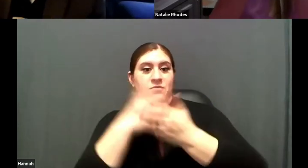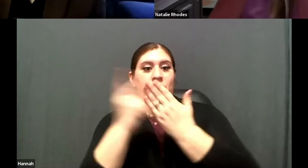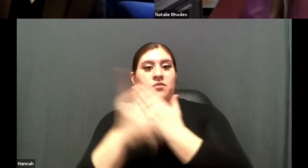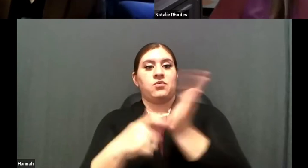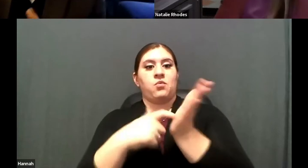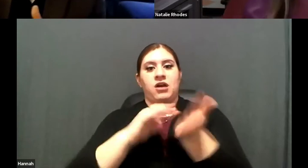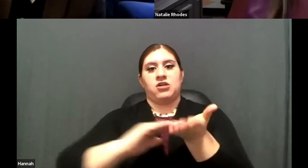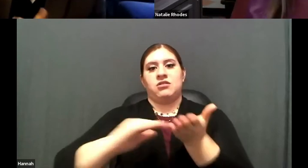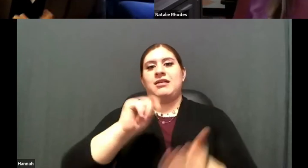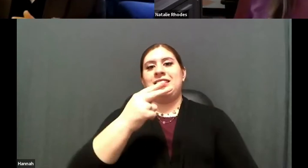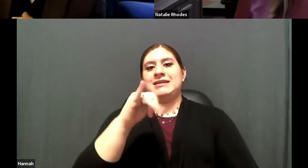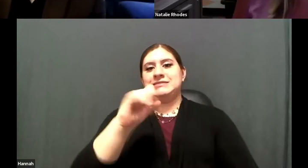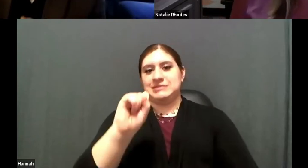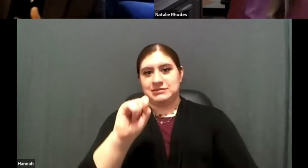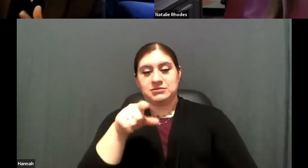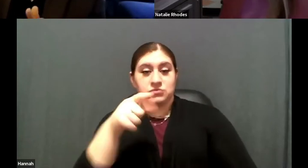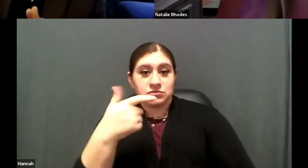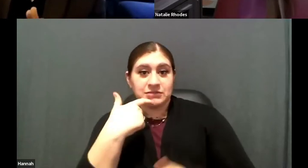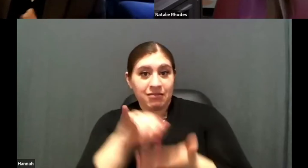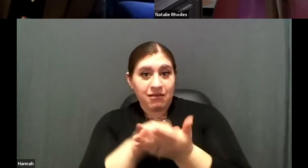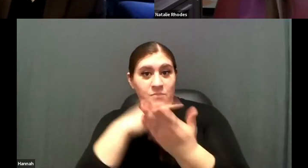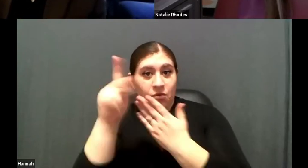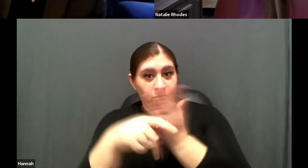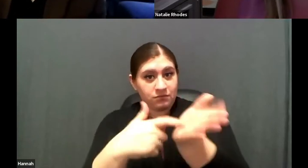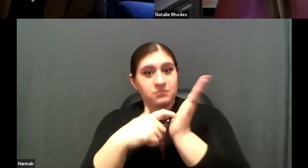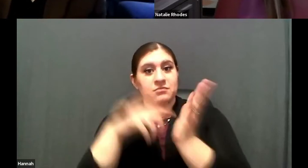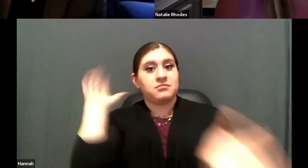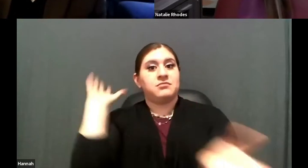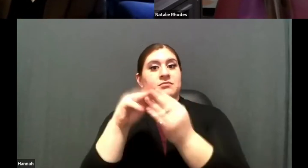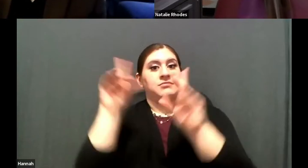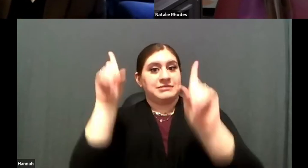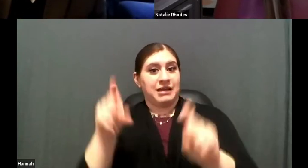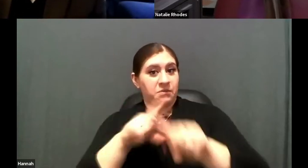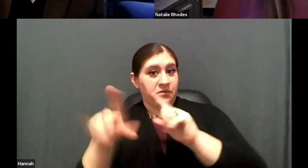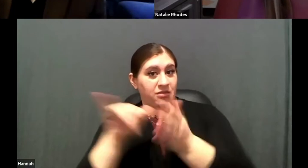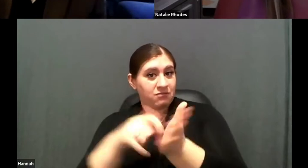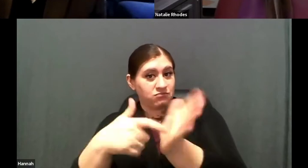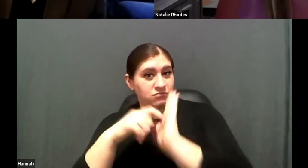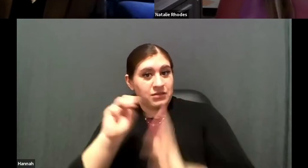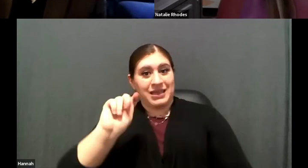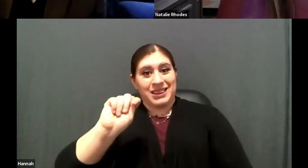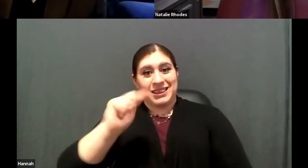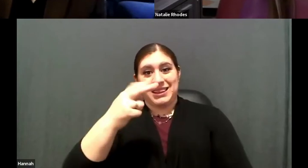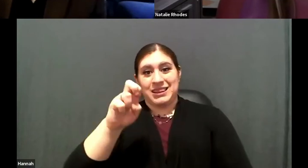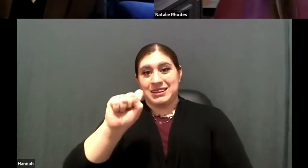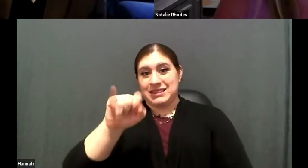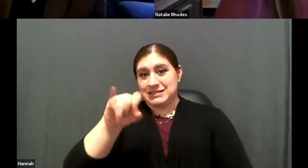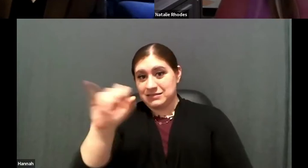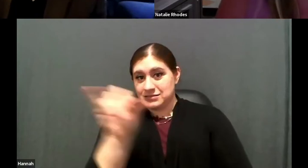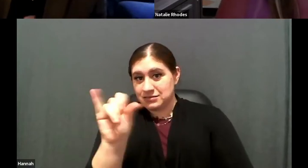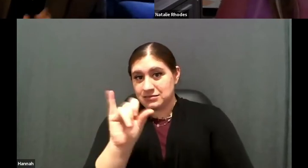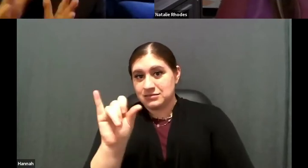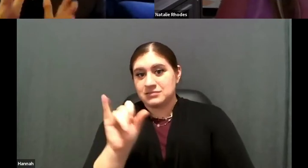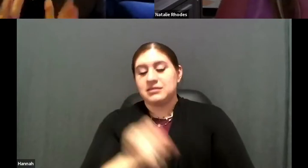or not. I know you said that this program does require a comprehensive exam, but does the MPA require a thesis also?